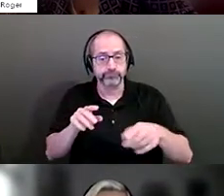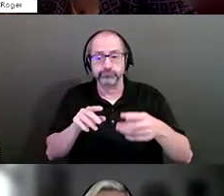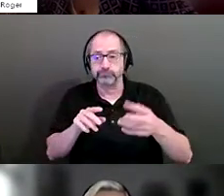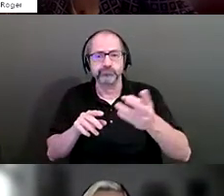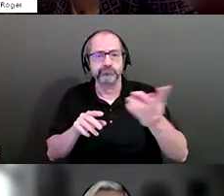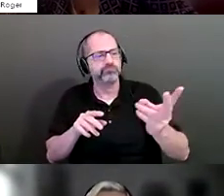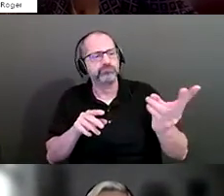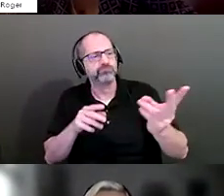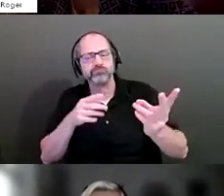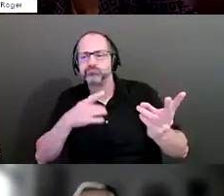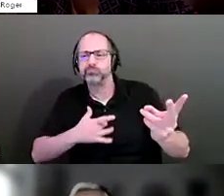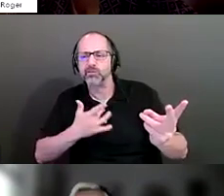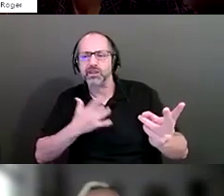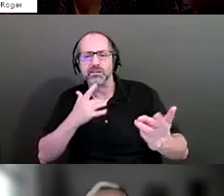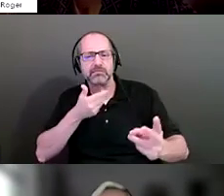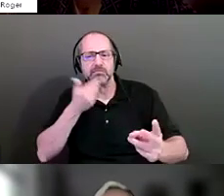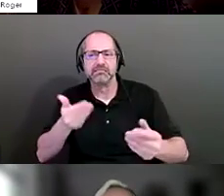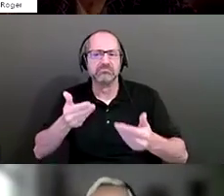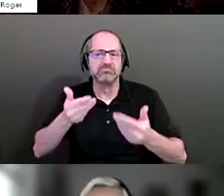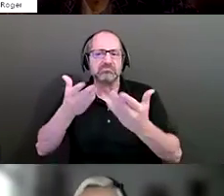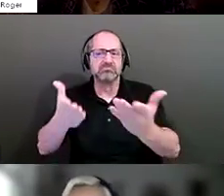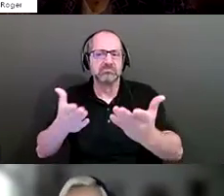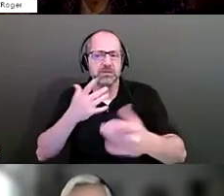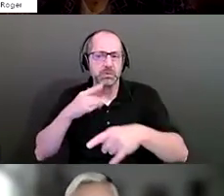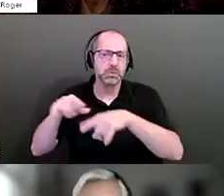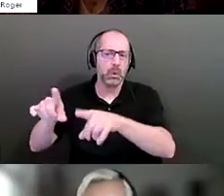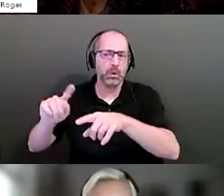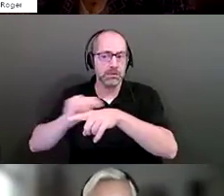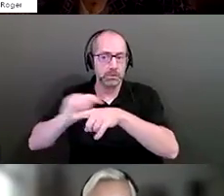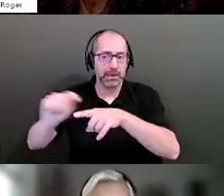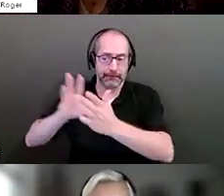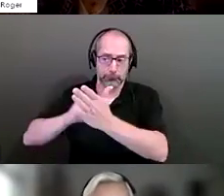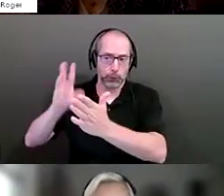there anything that you would recommend as particular resources?